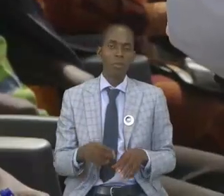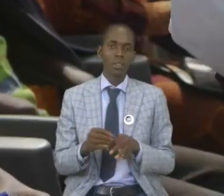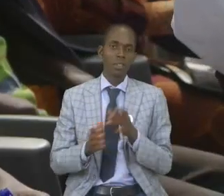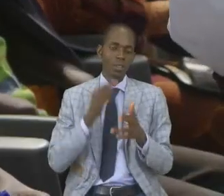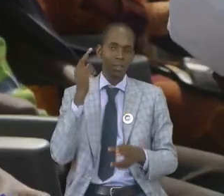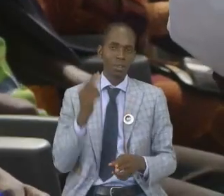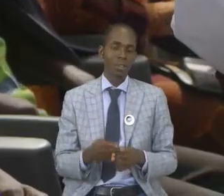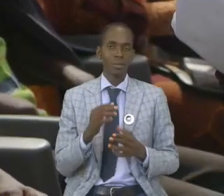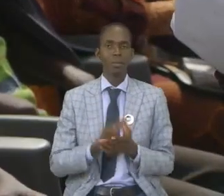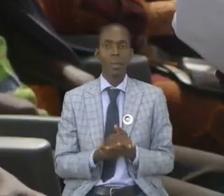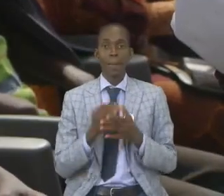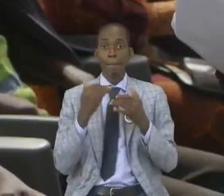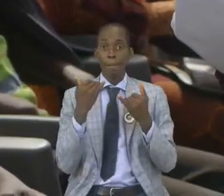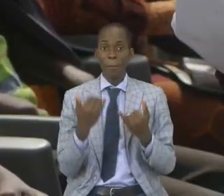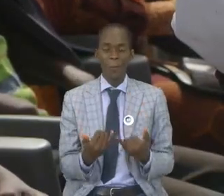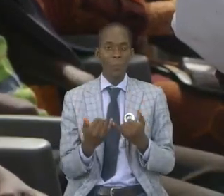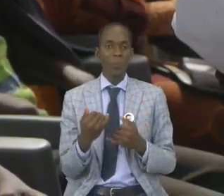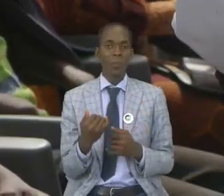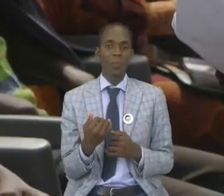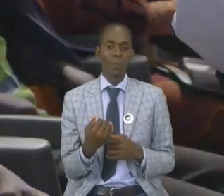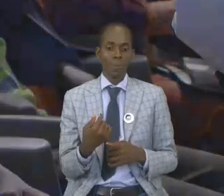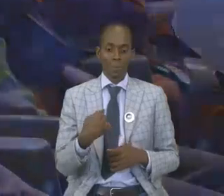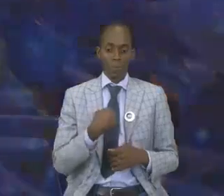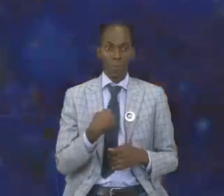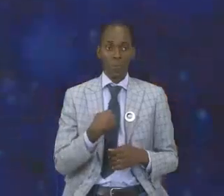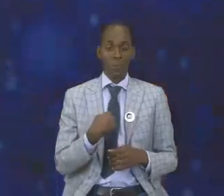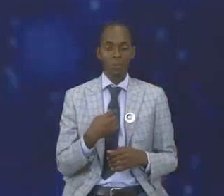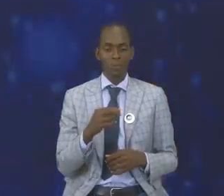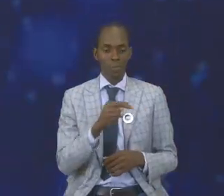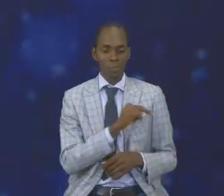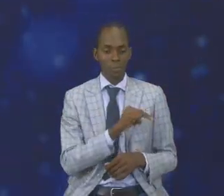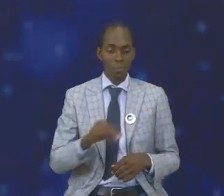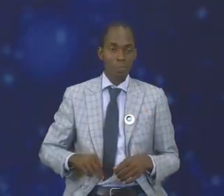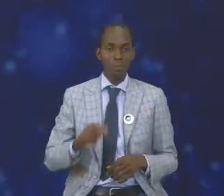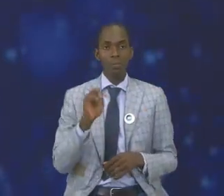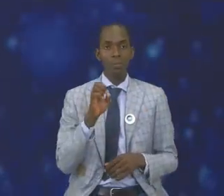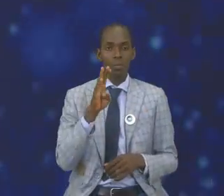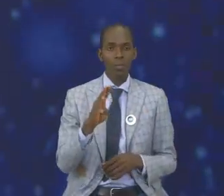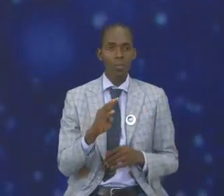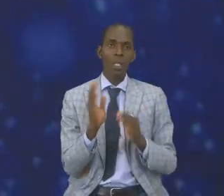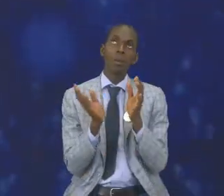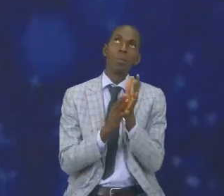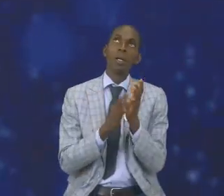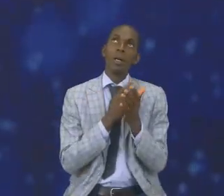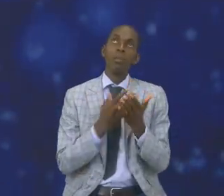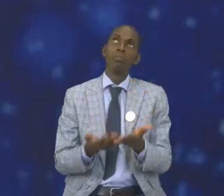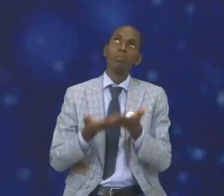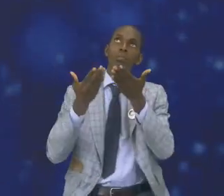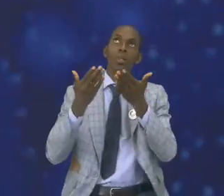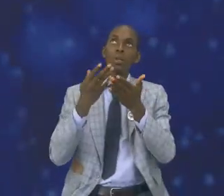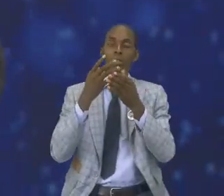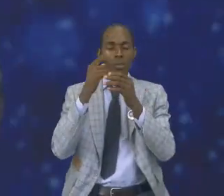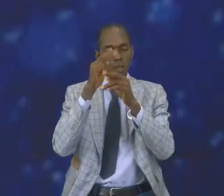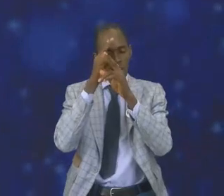name. Now I, Nebuchadnezzar, praise and extol and honor the King